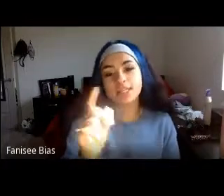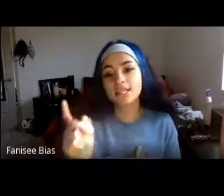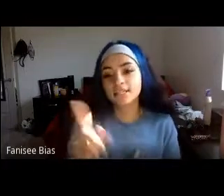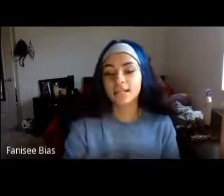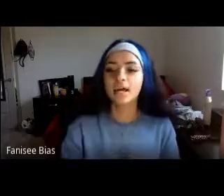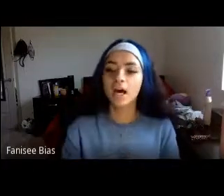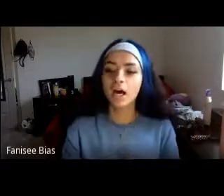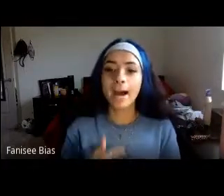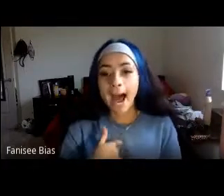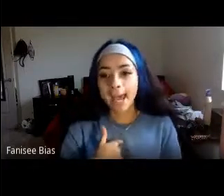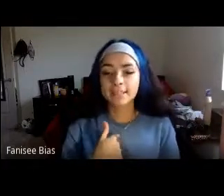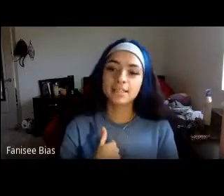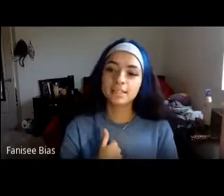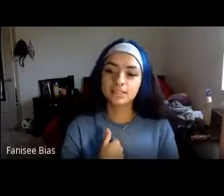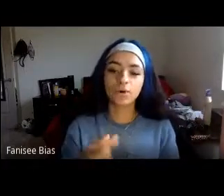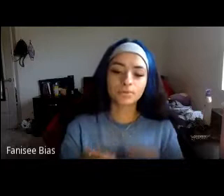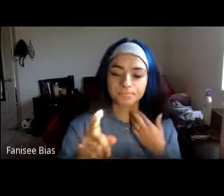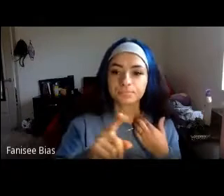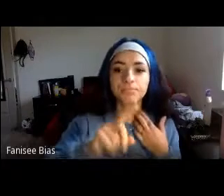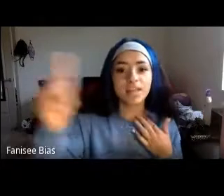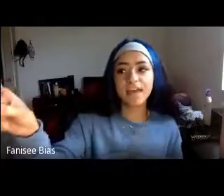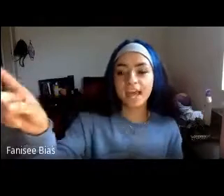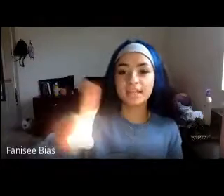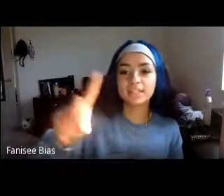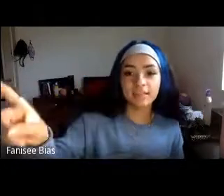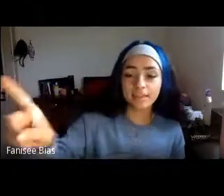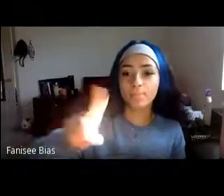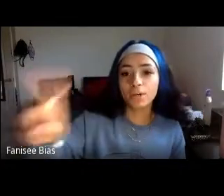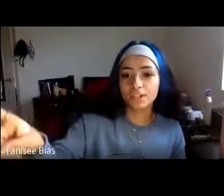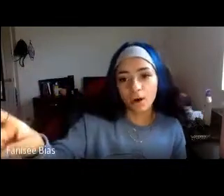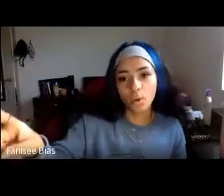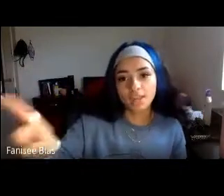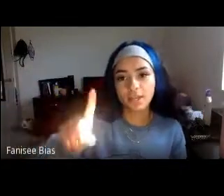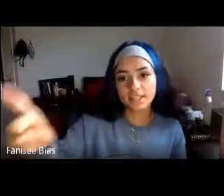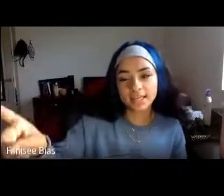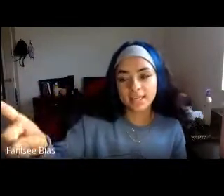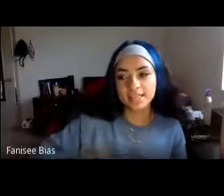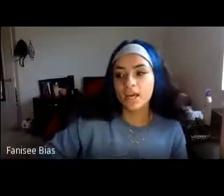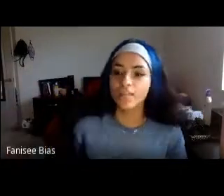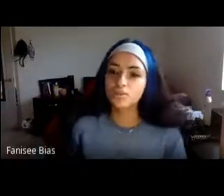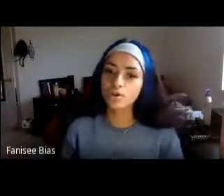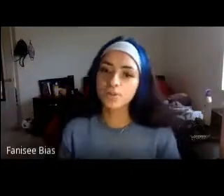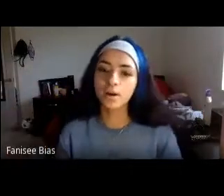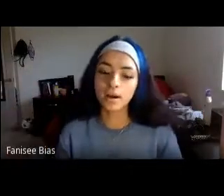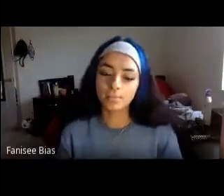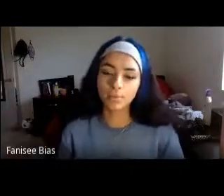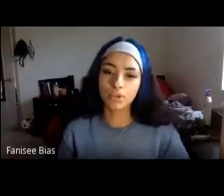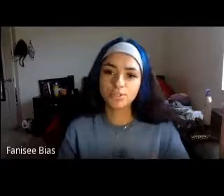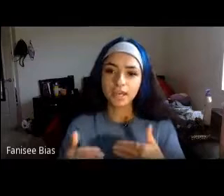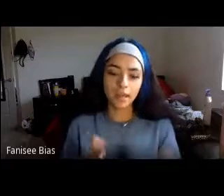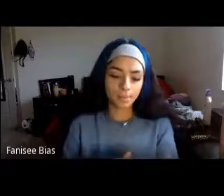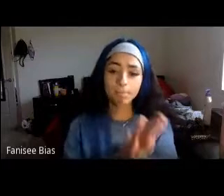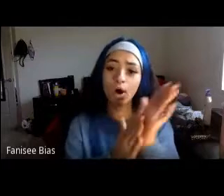you did this, I did this, or they, and like pointing away, so like they did this. There's also